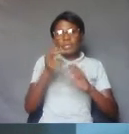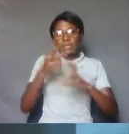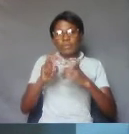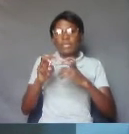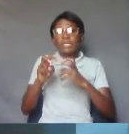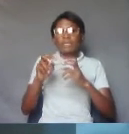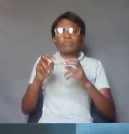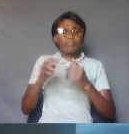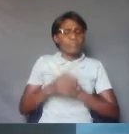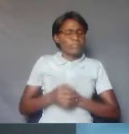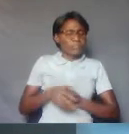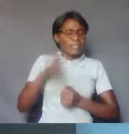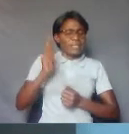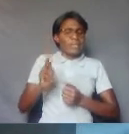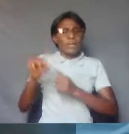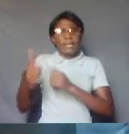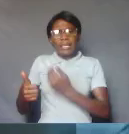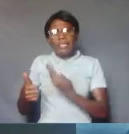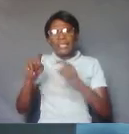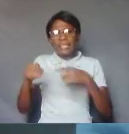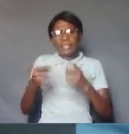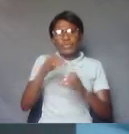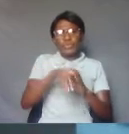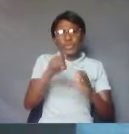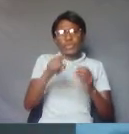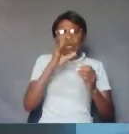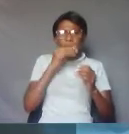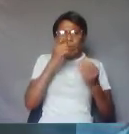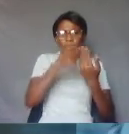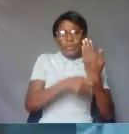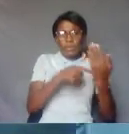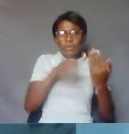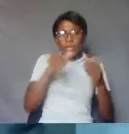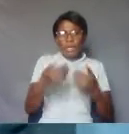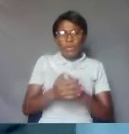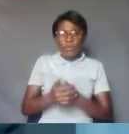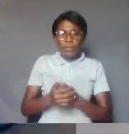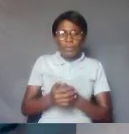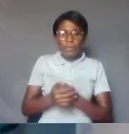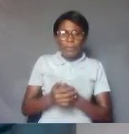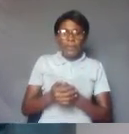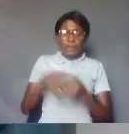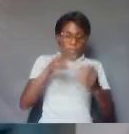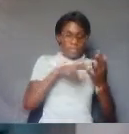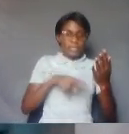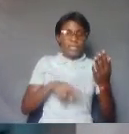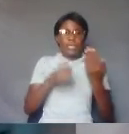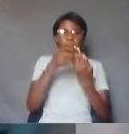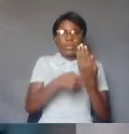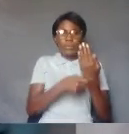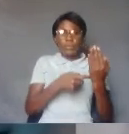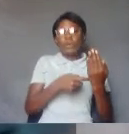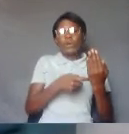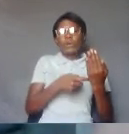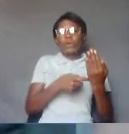reframe some of those images. So a number of years ago, I wrote a book called Sense and Stigma in